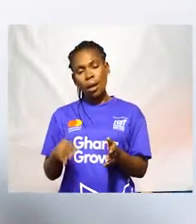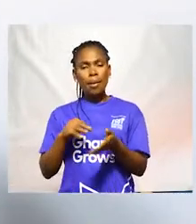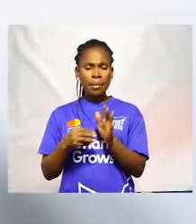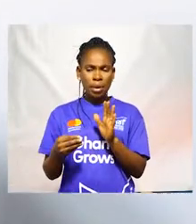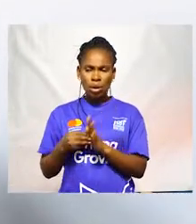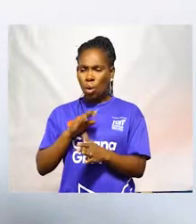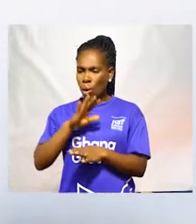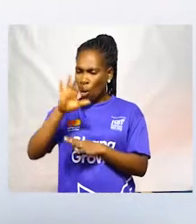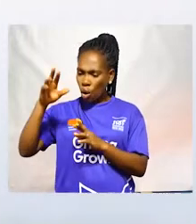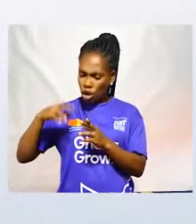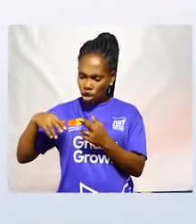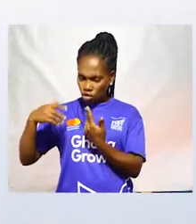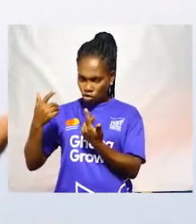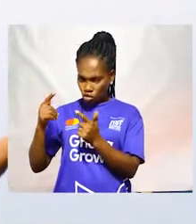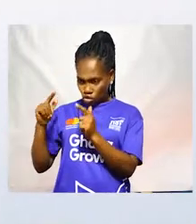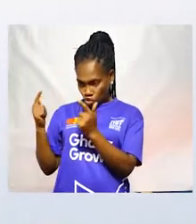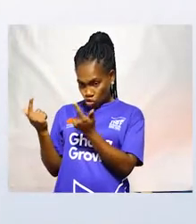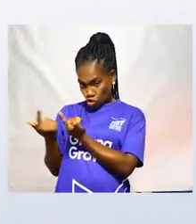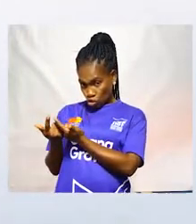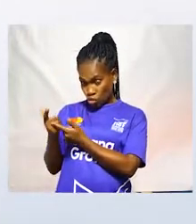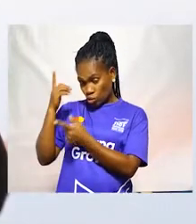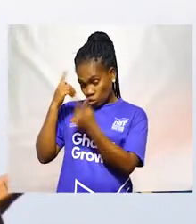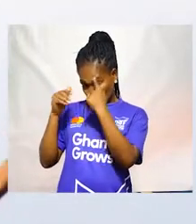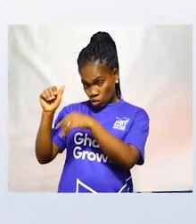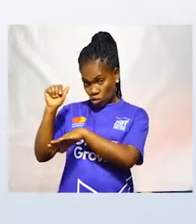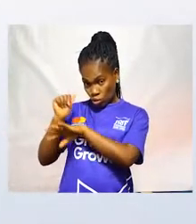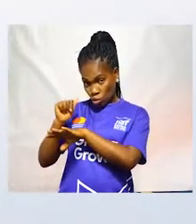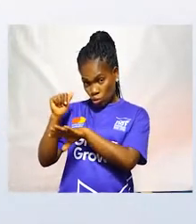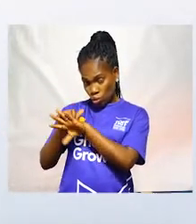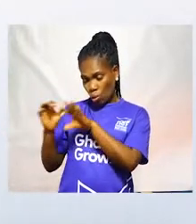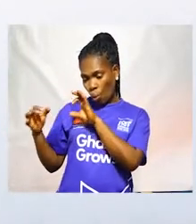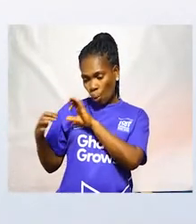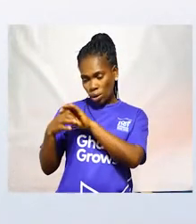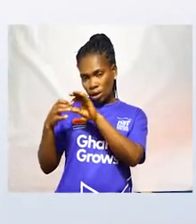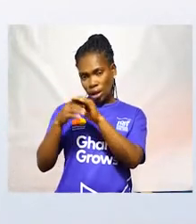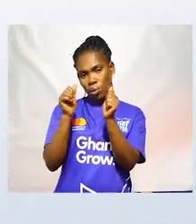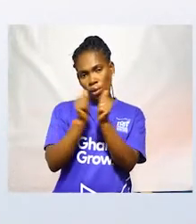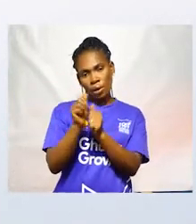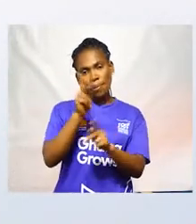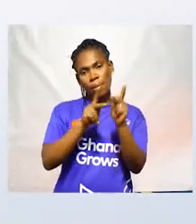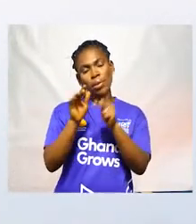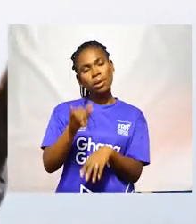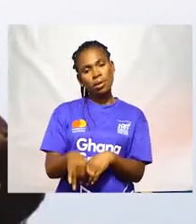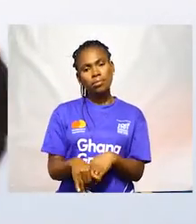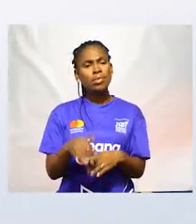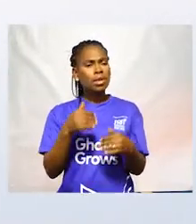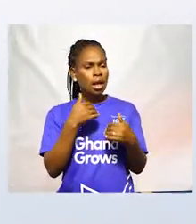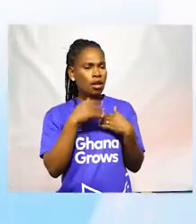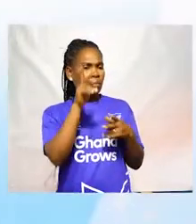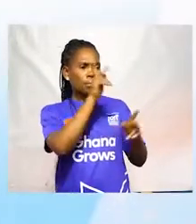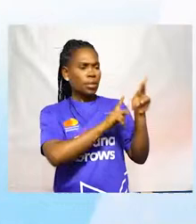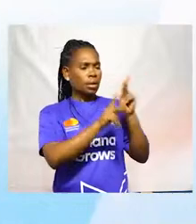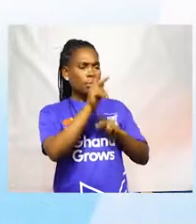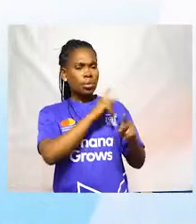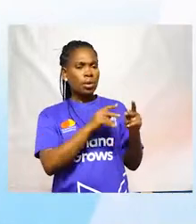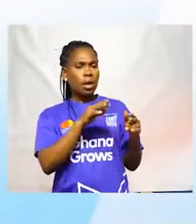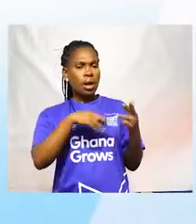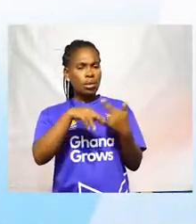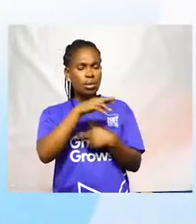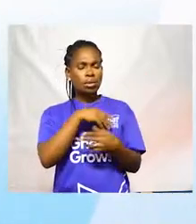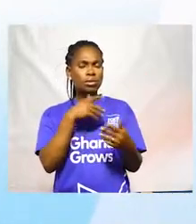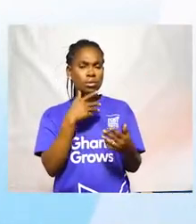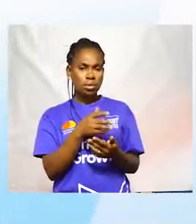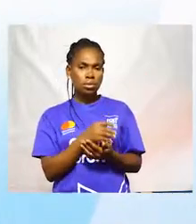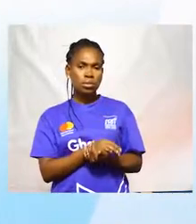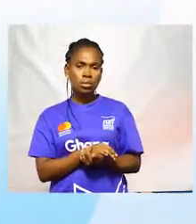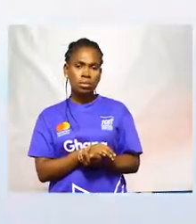So because of the work I do, I'm connected with people like this. There are people around you. Name so the maintenance is the